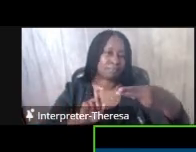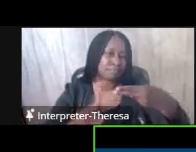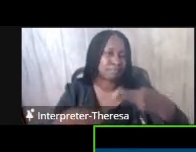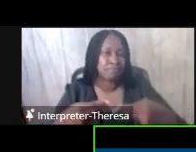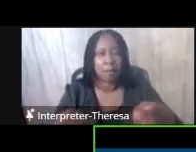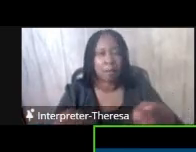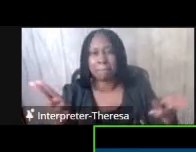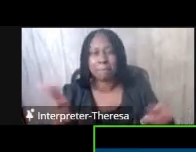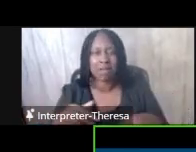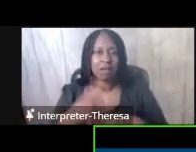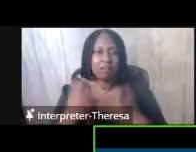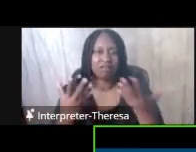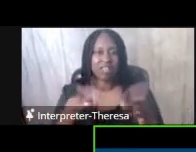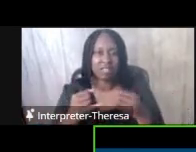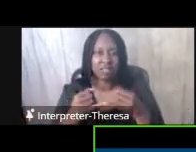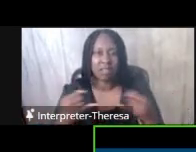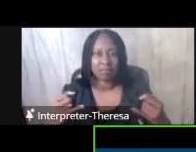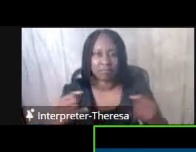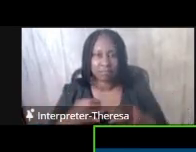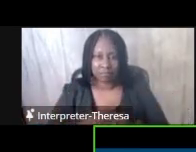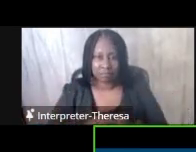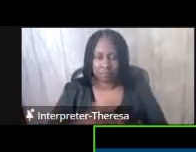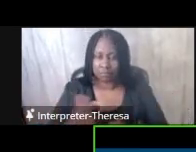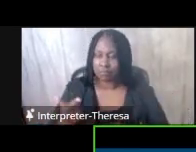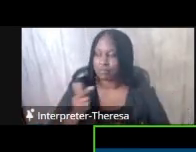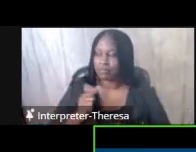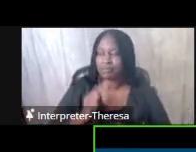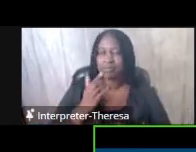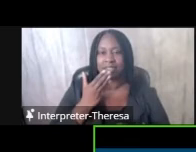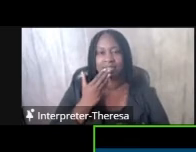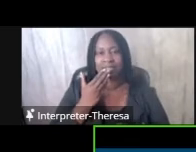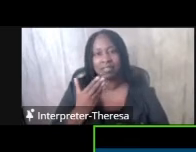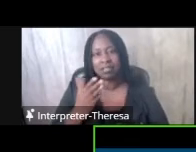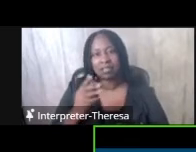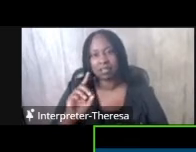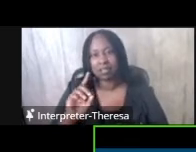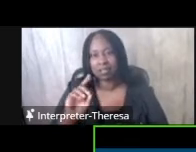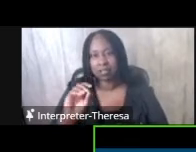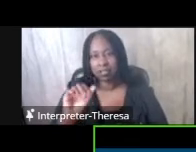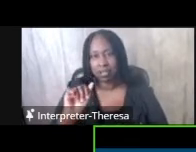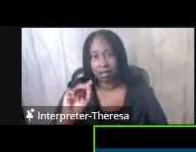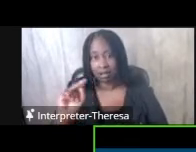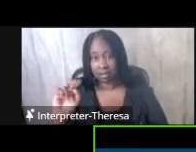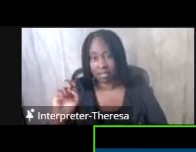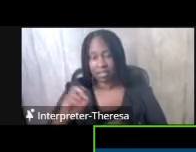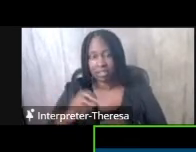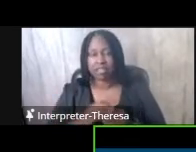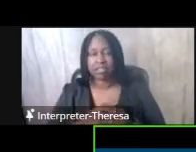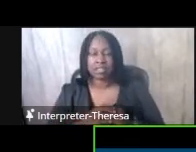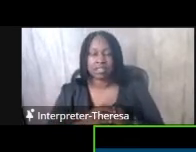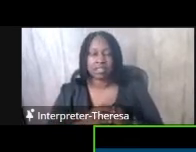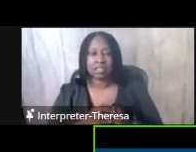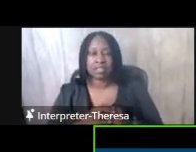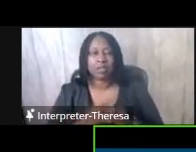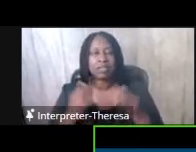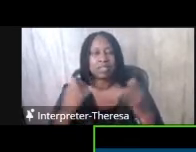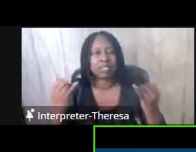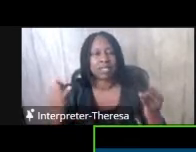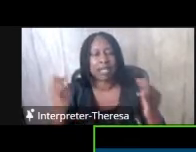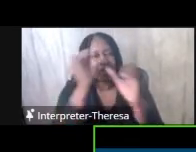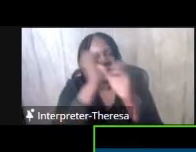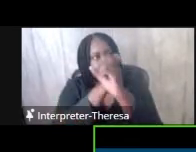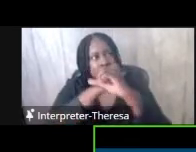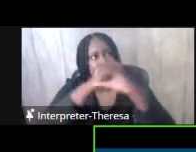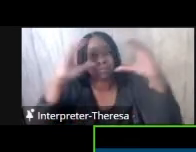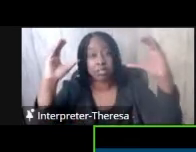Thanks, Donnie. And just a couple of notes before I hop into our first task. In the big picture today,